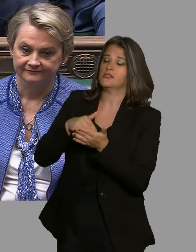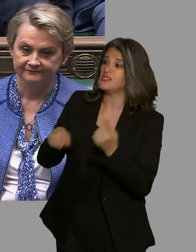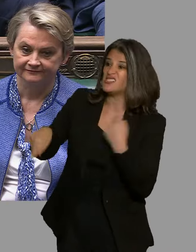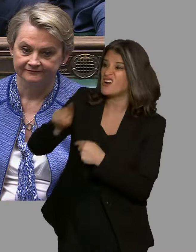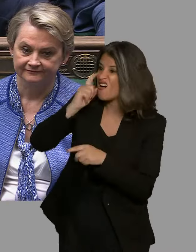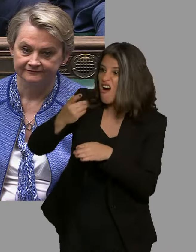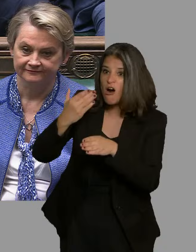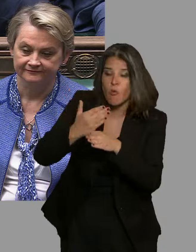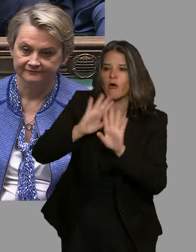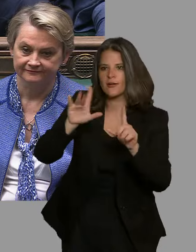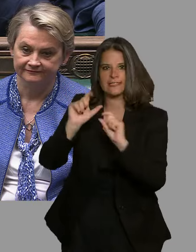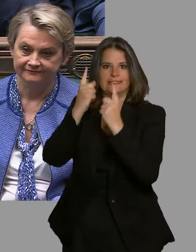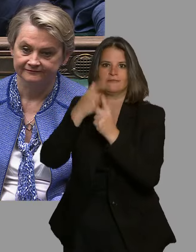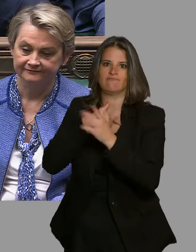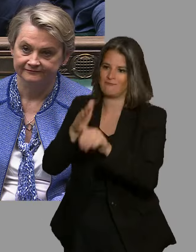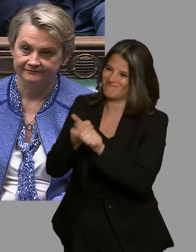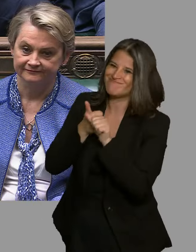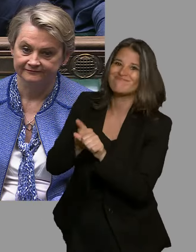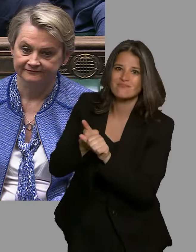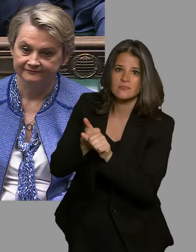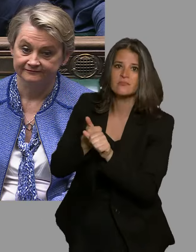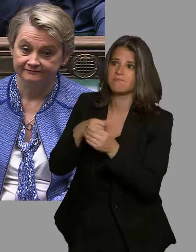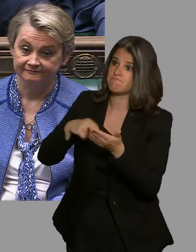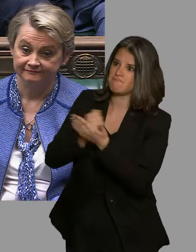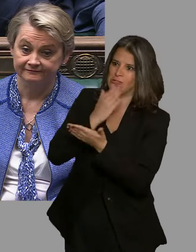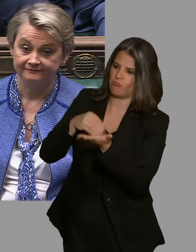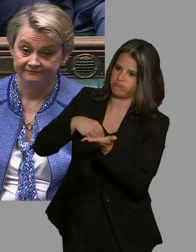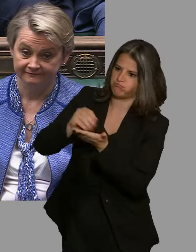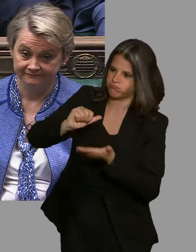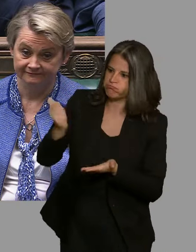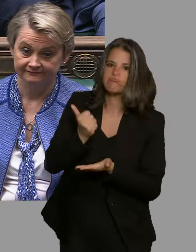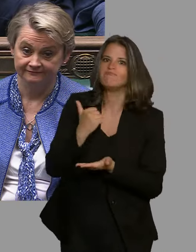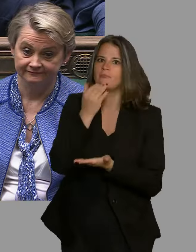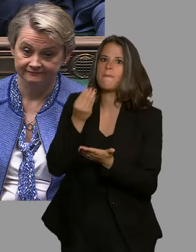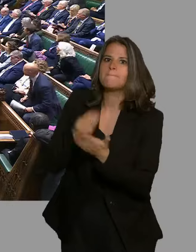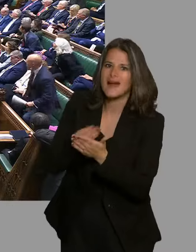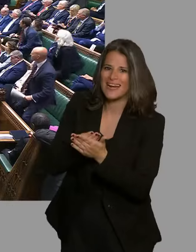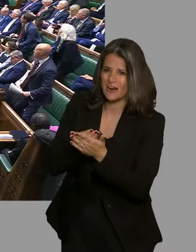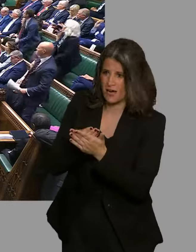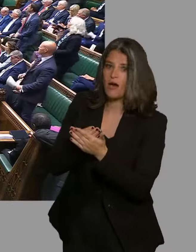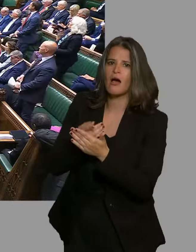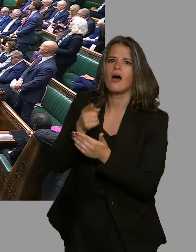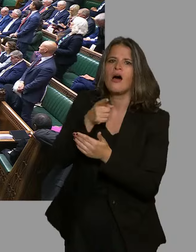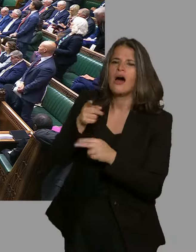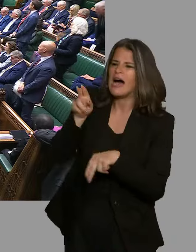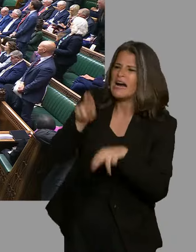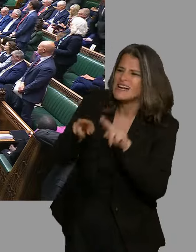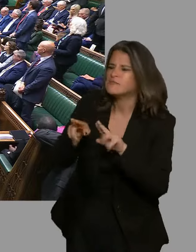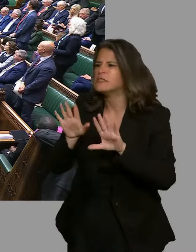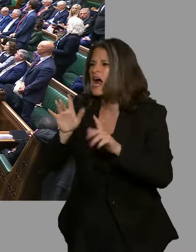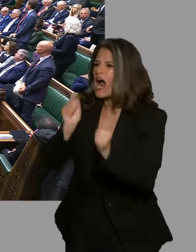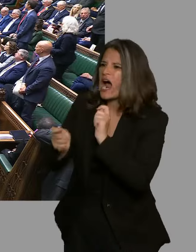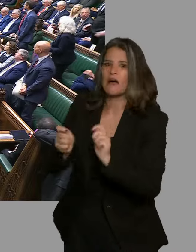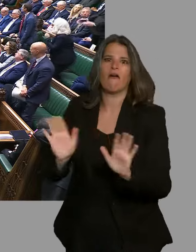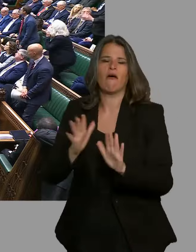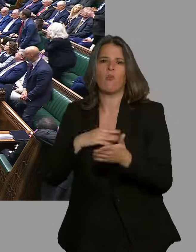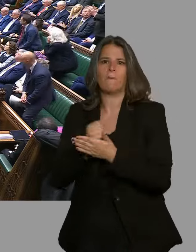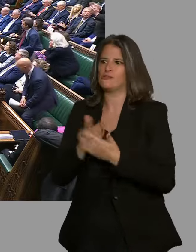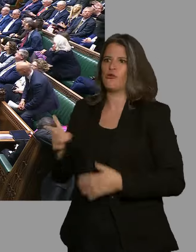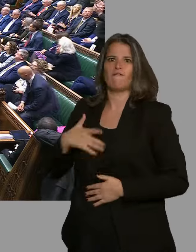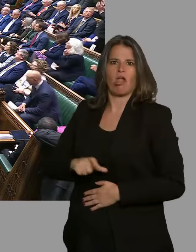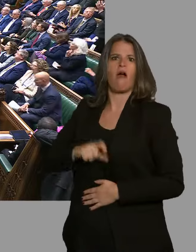professionals, which fell to only 1 in 10 assessments under the last government. The hands. Thank you, Mr.